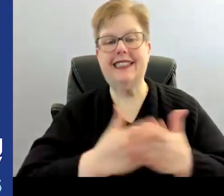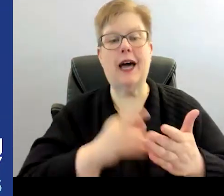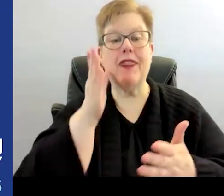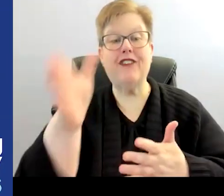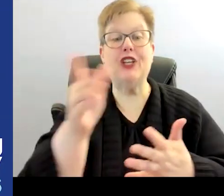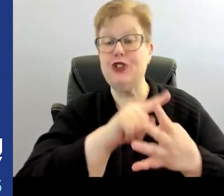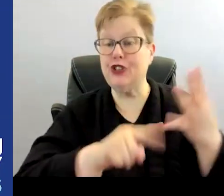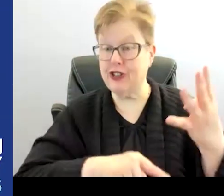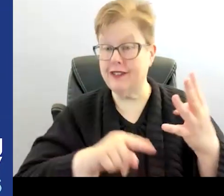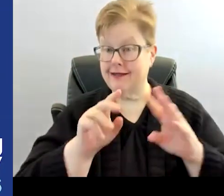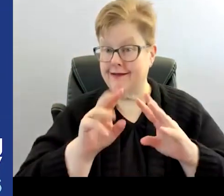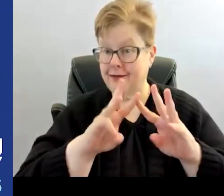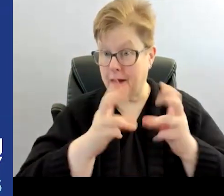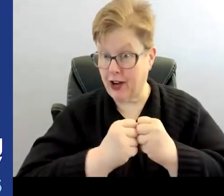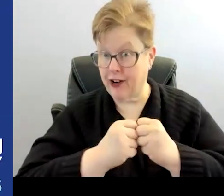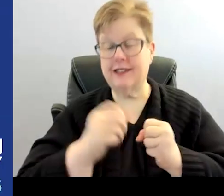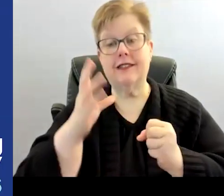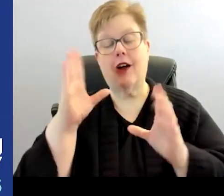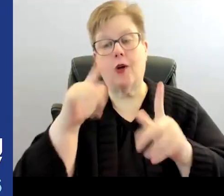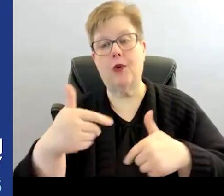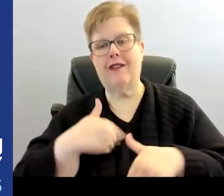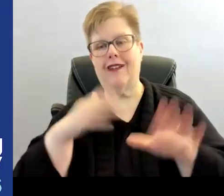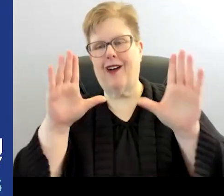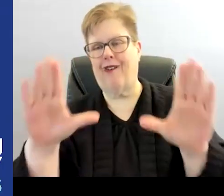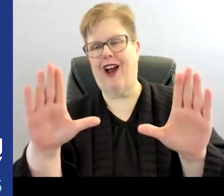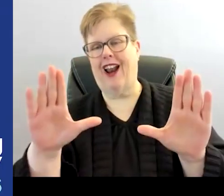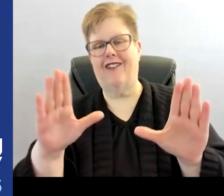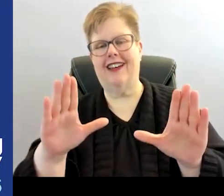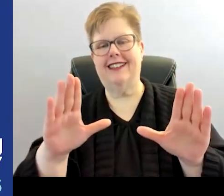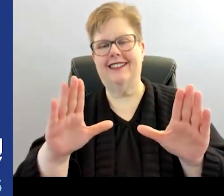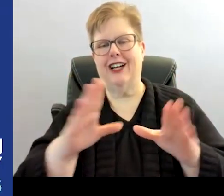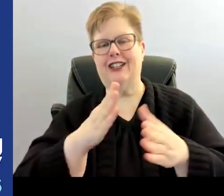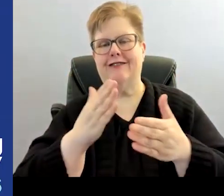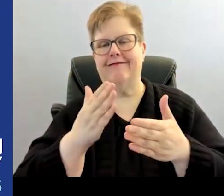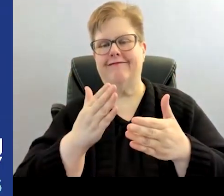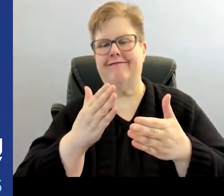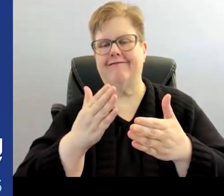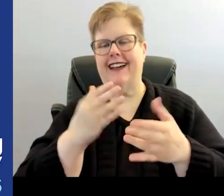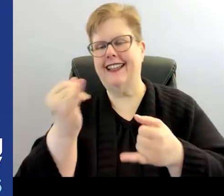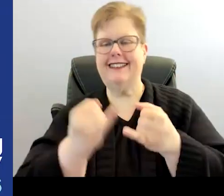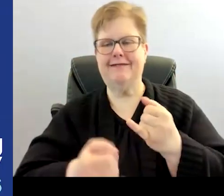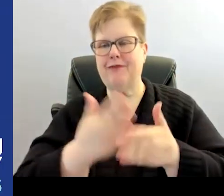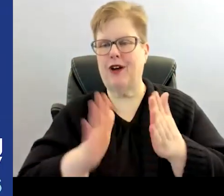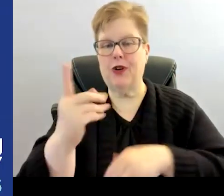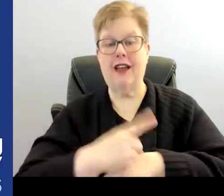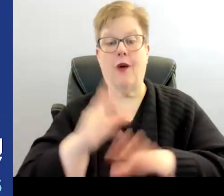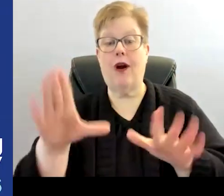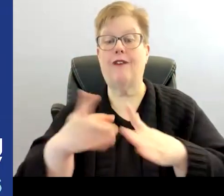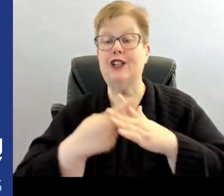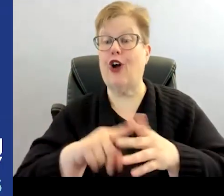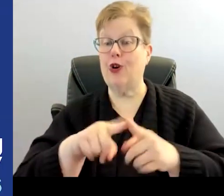future webinars. And I hope you have a wonderful end of your day and a wonderful start